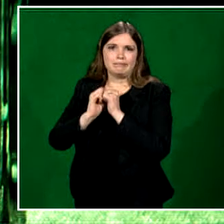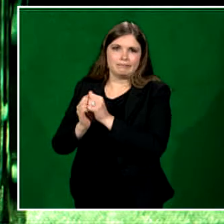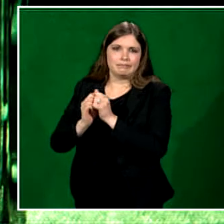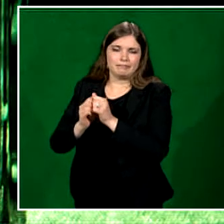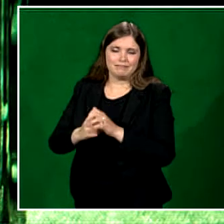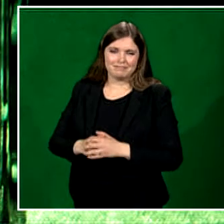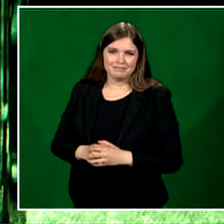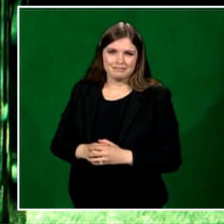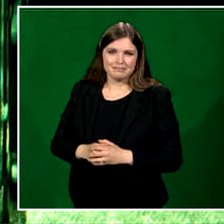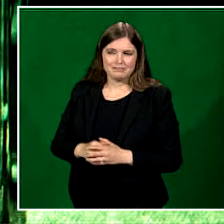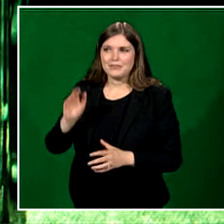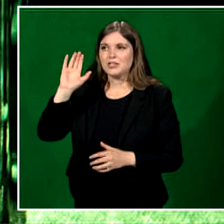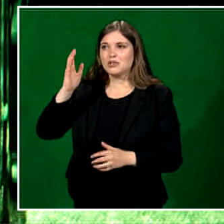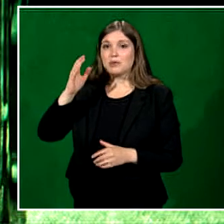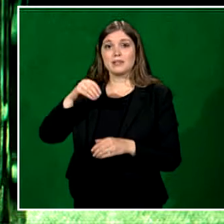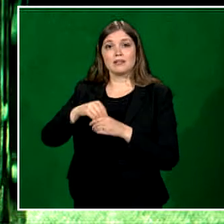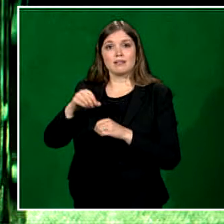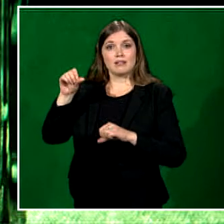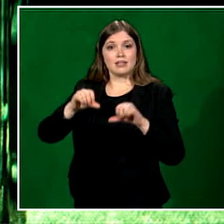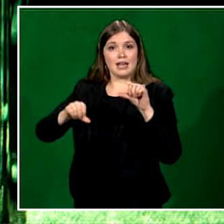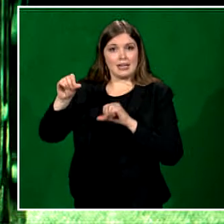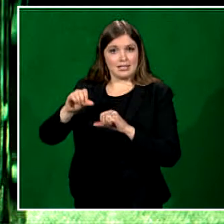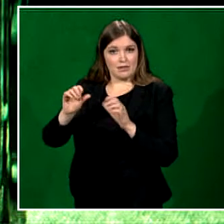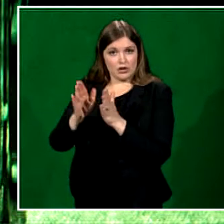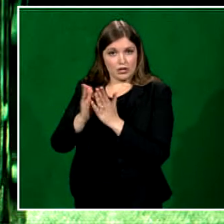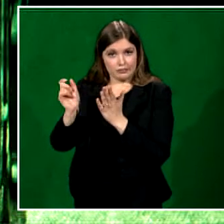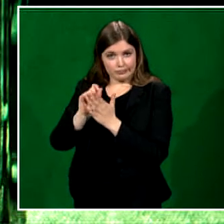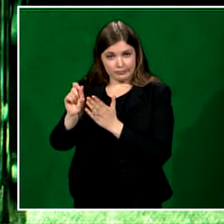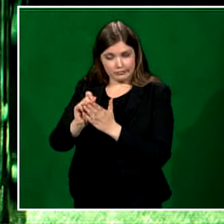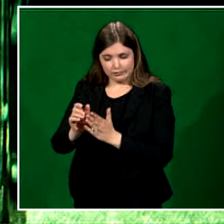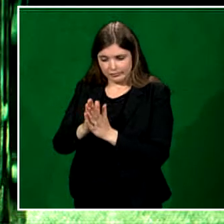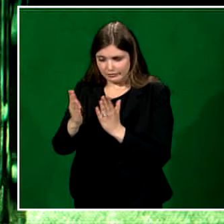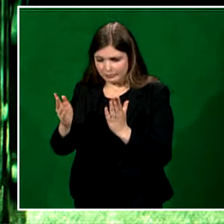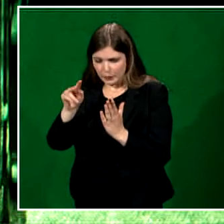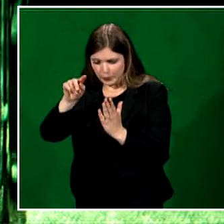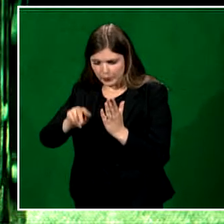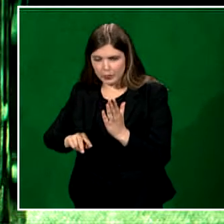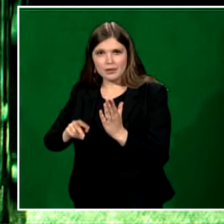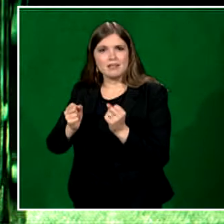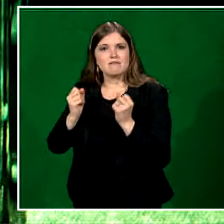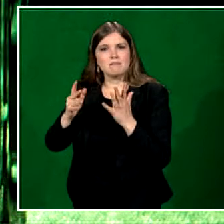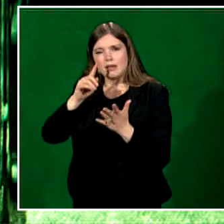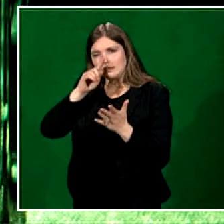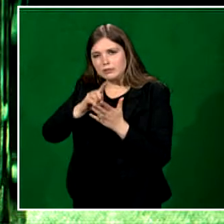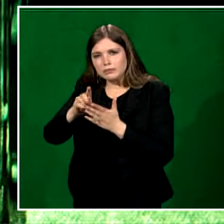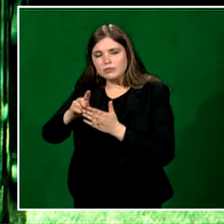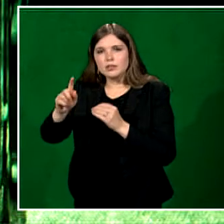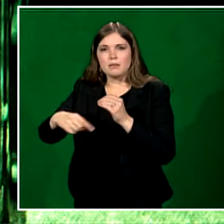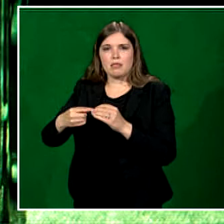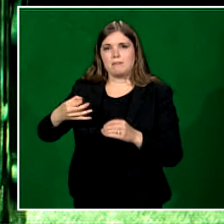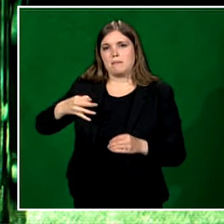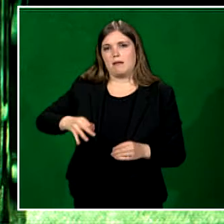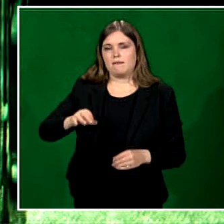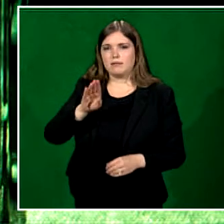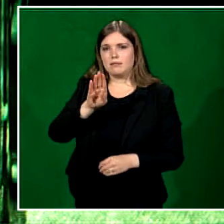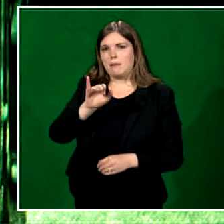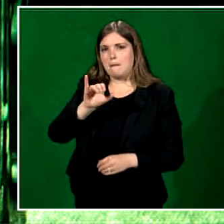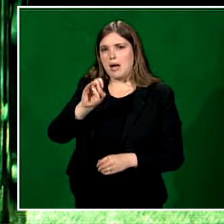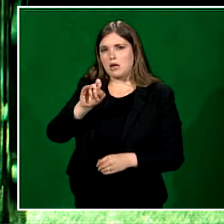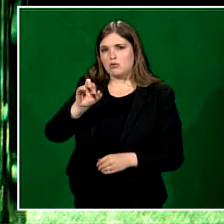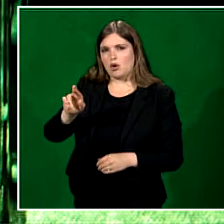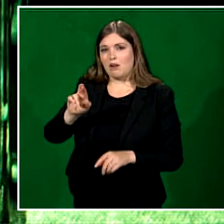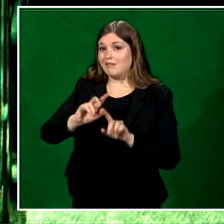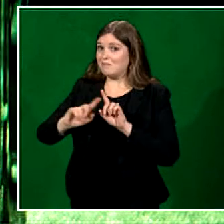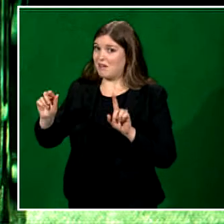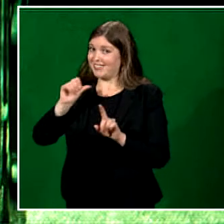So it seems to me in the scientific literature, there are quite a few studies on the benefits of biochar and not very